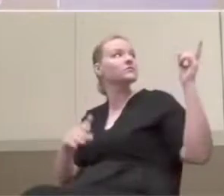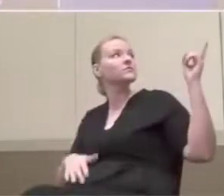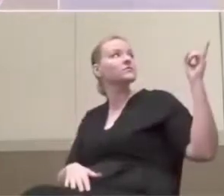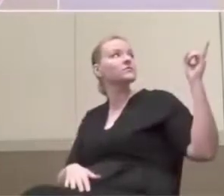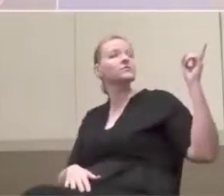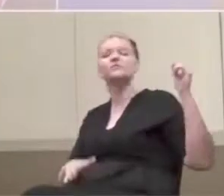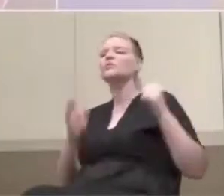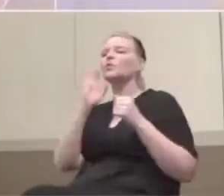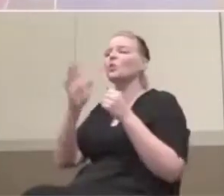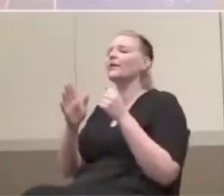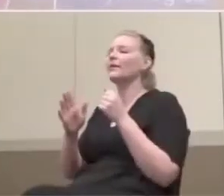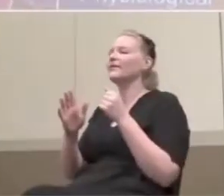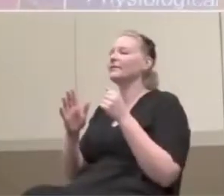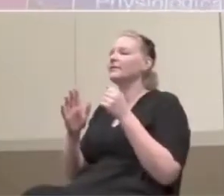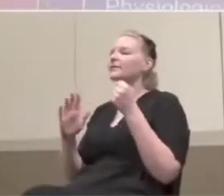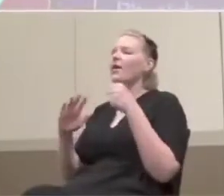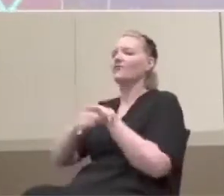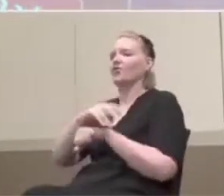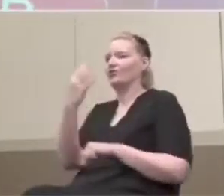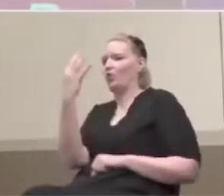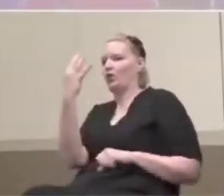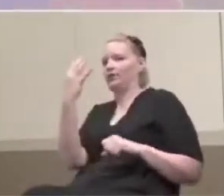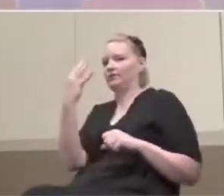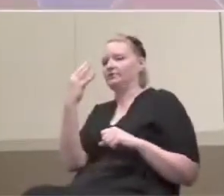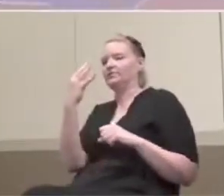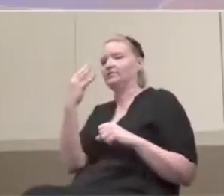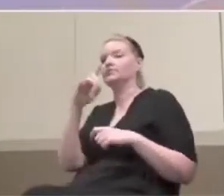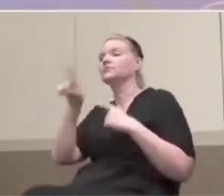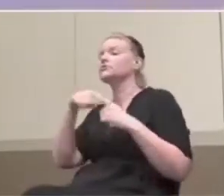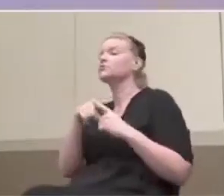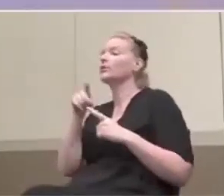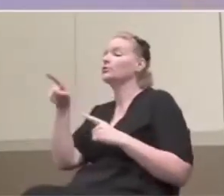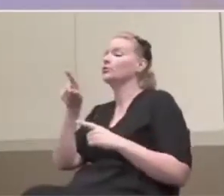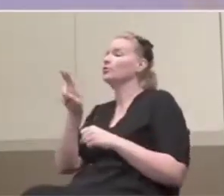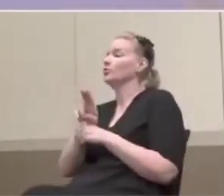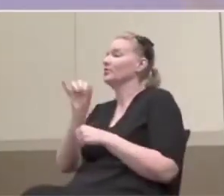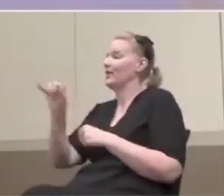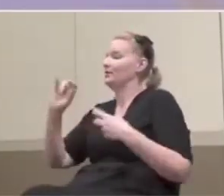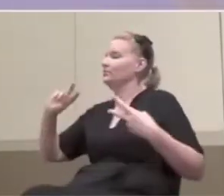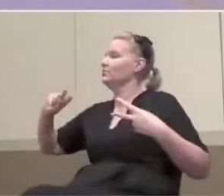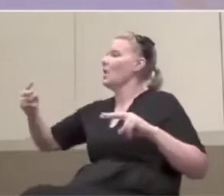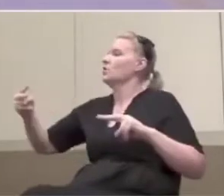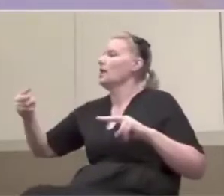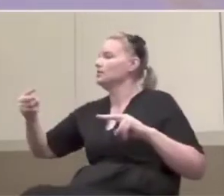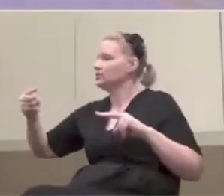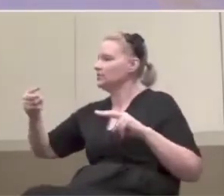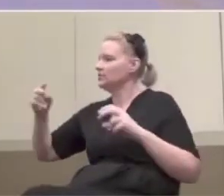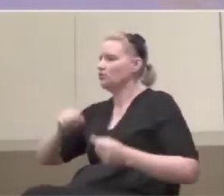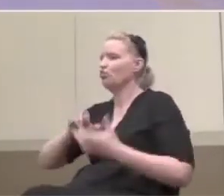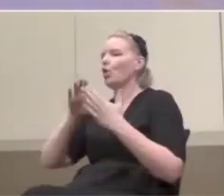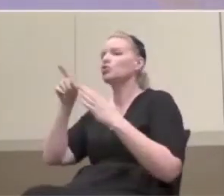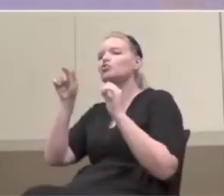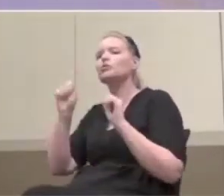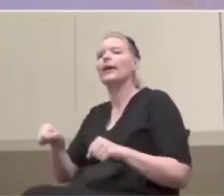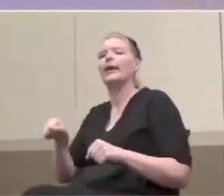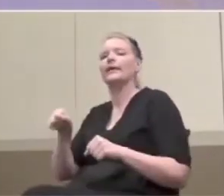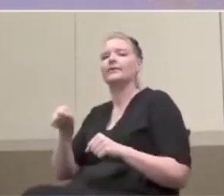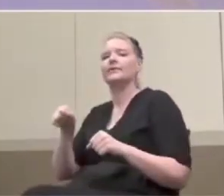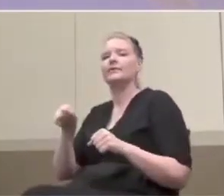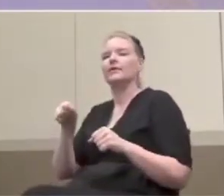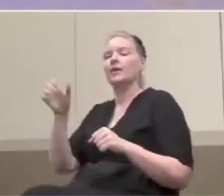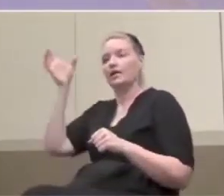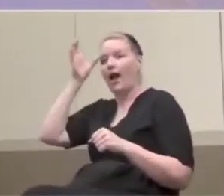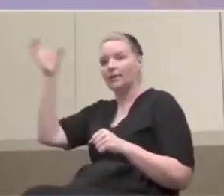covers 4 of these. When you take a paradoxical approach, you can approach it from the cognitive piece of